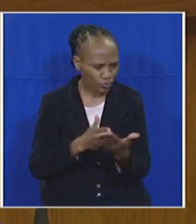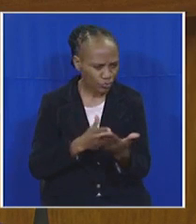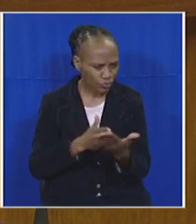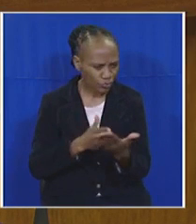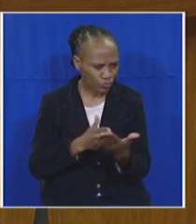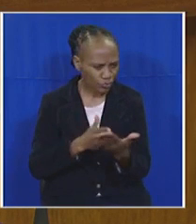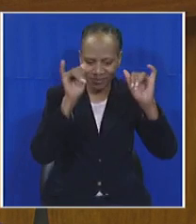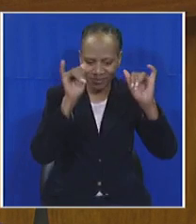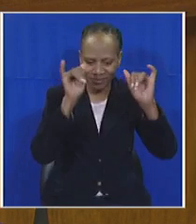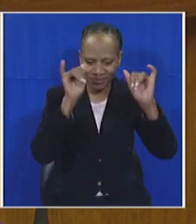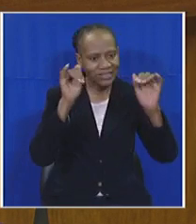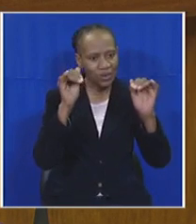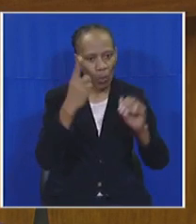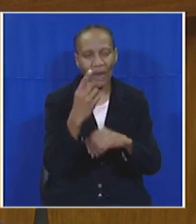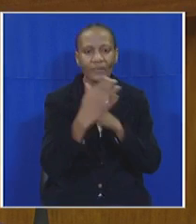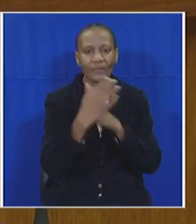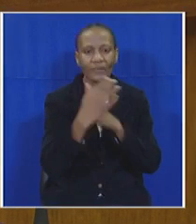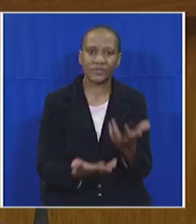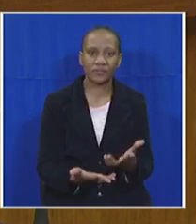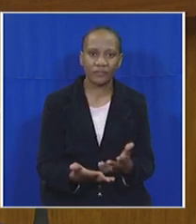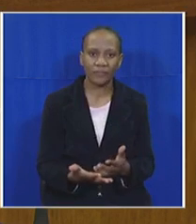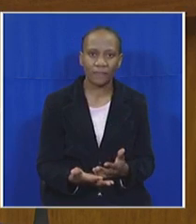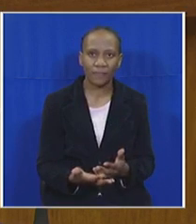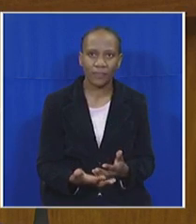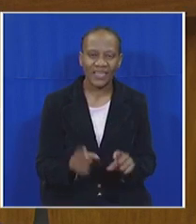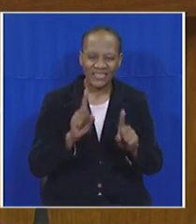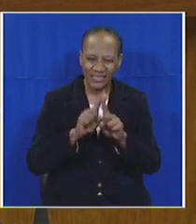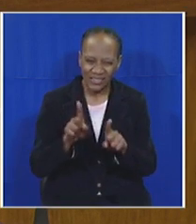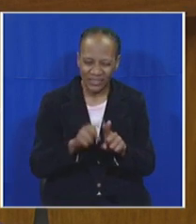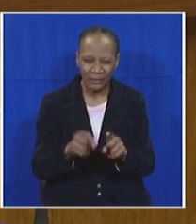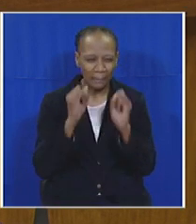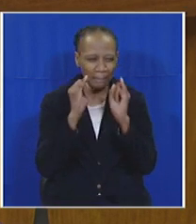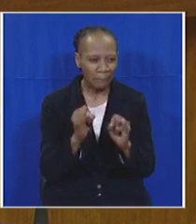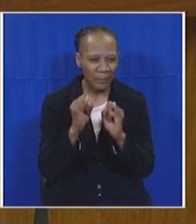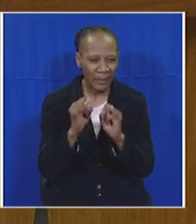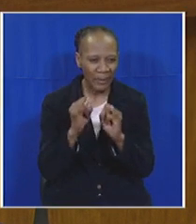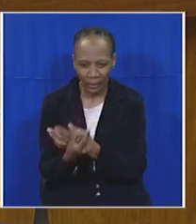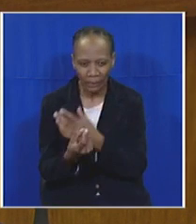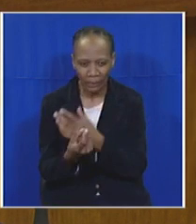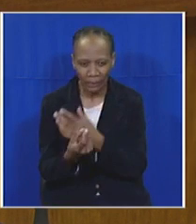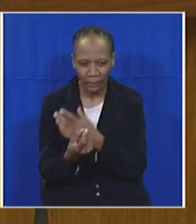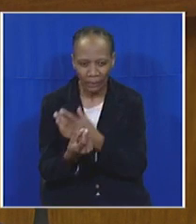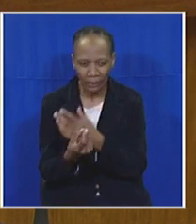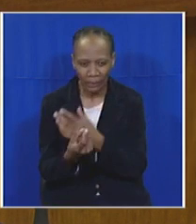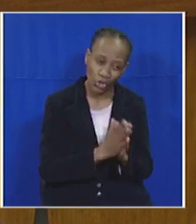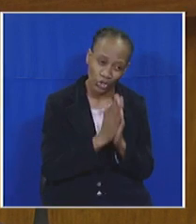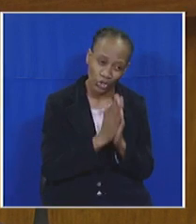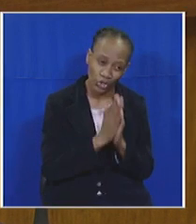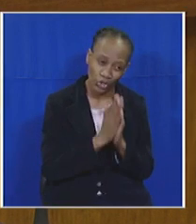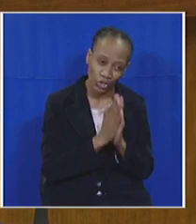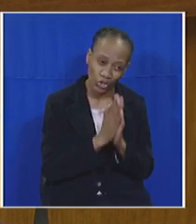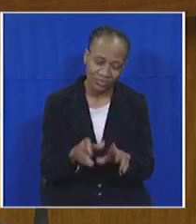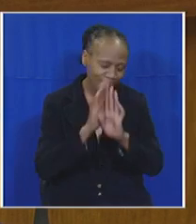living together. I would like to condemn all ill happenings within the church fraternity, and also